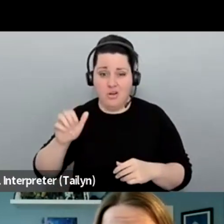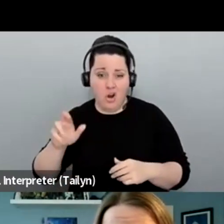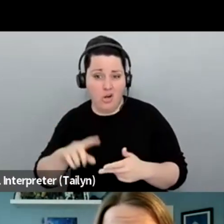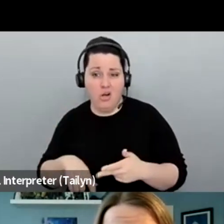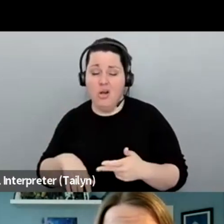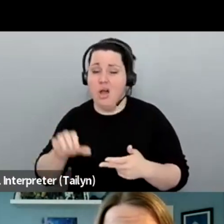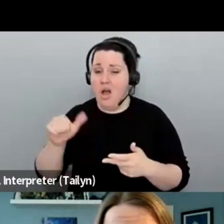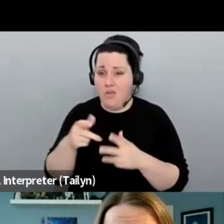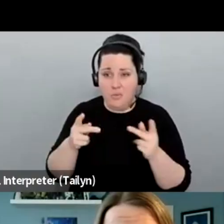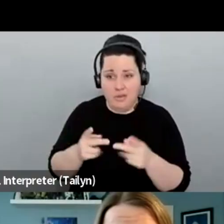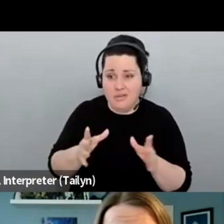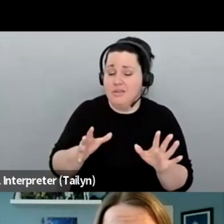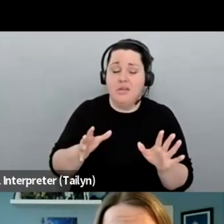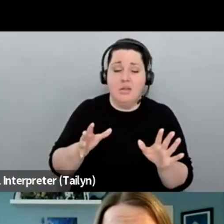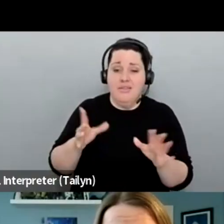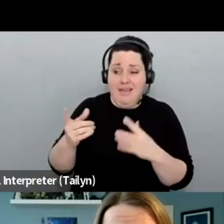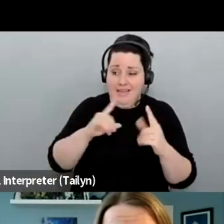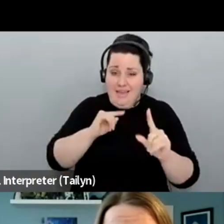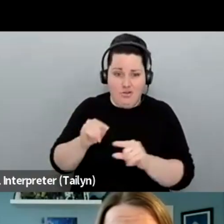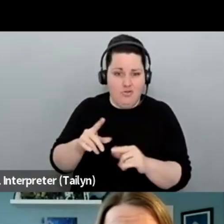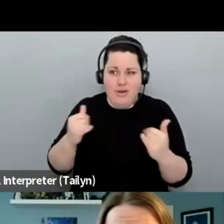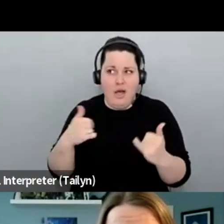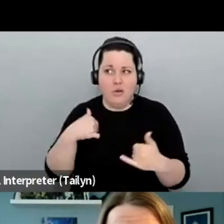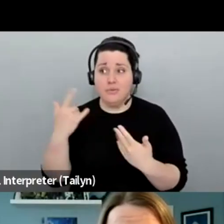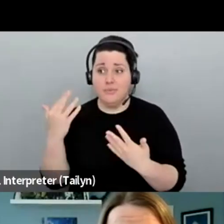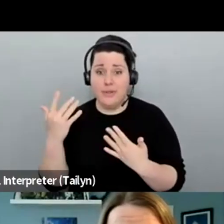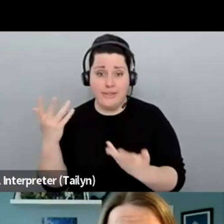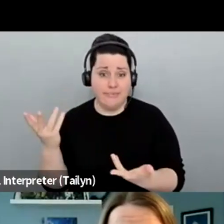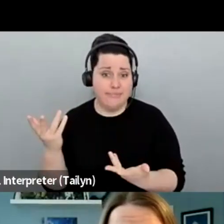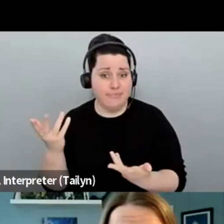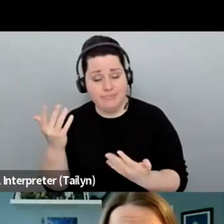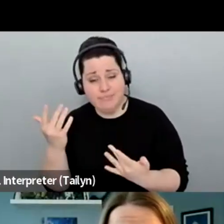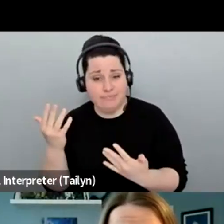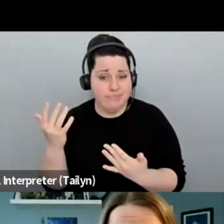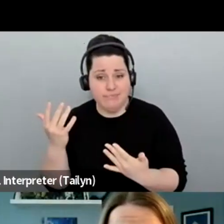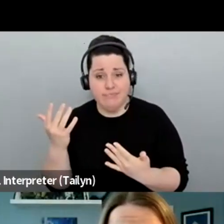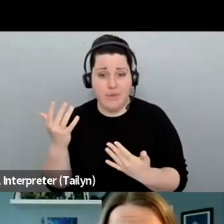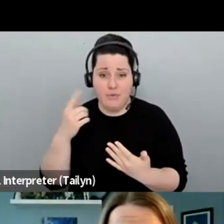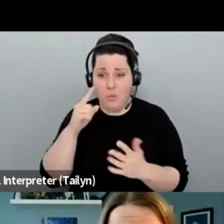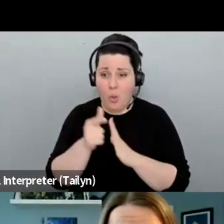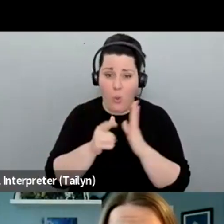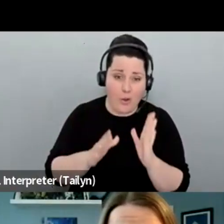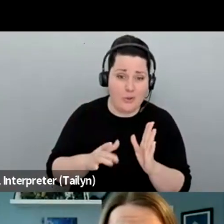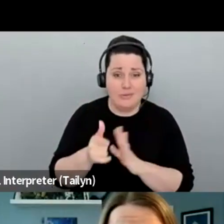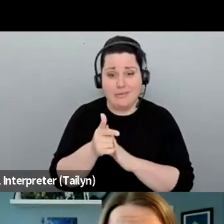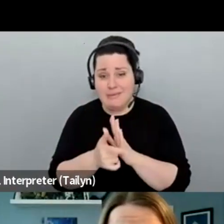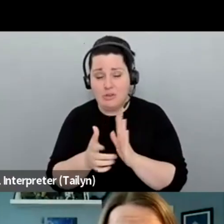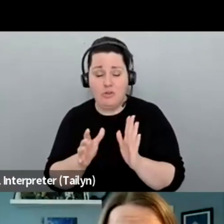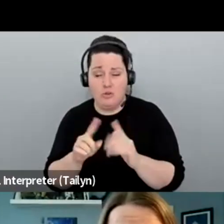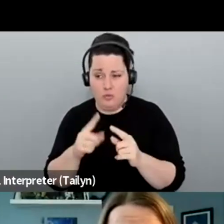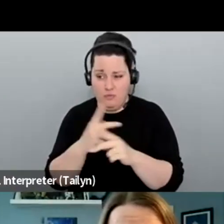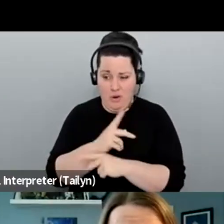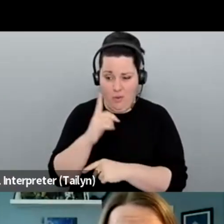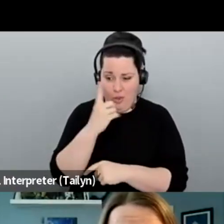and the answers that I've received around it is that they're sort of currently waiting for lawyers and legal to iron out